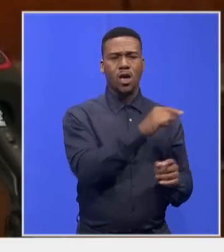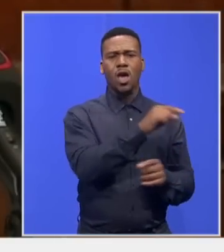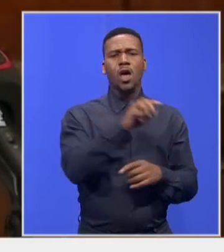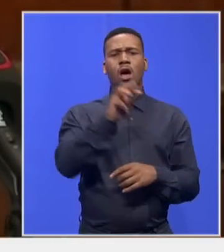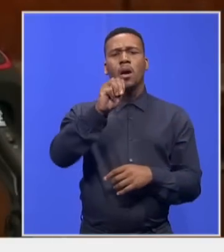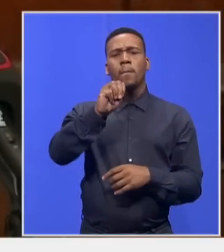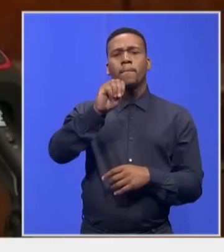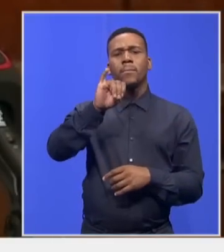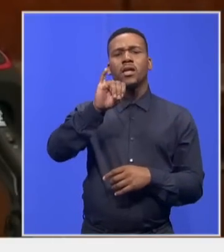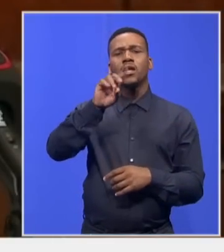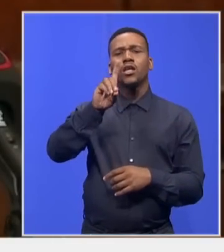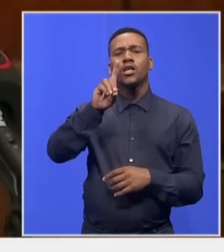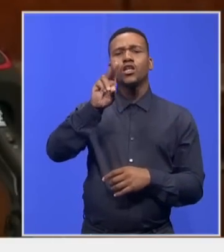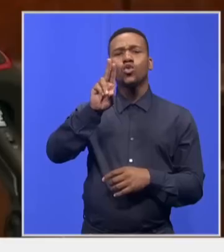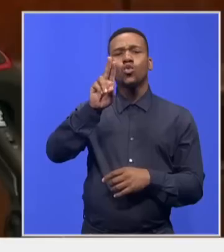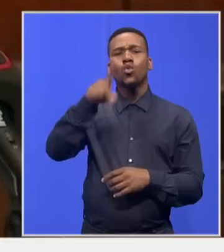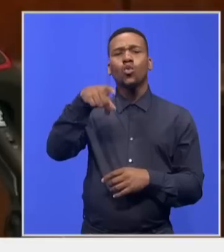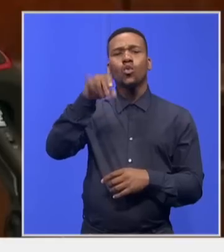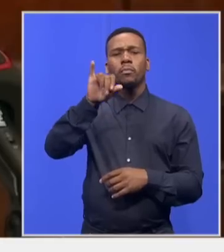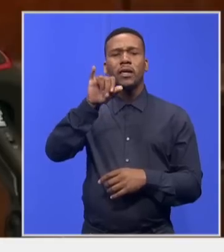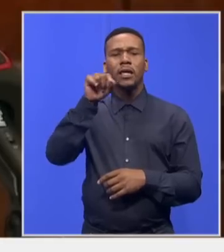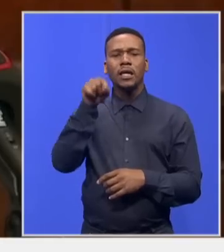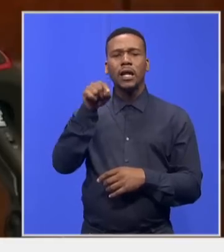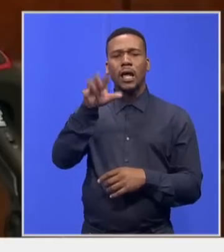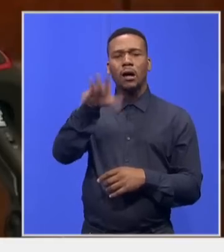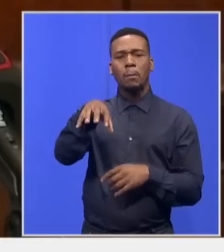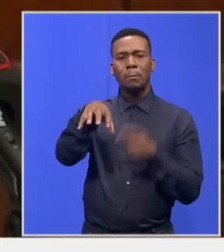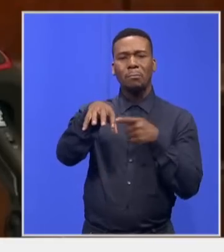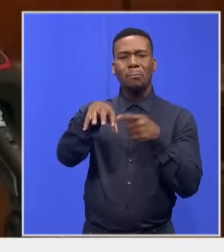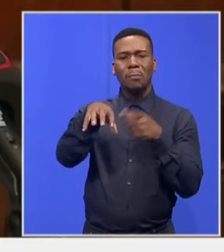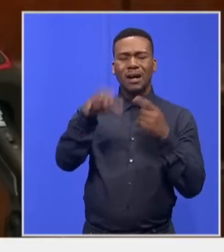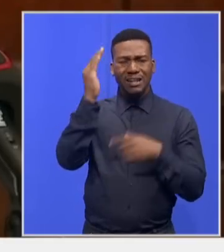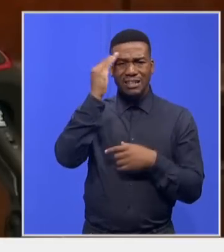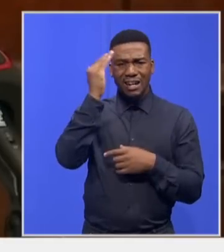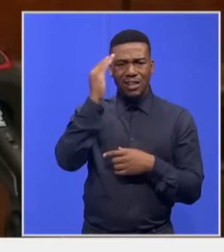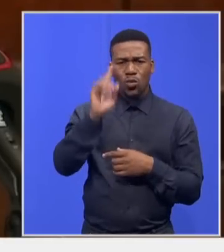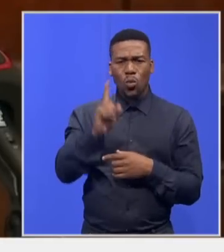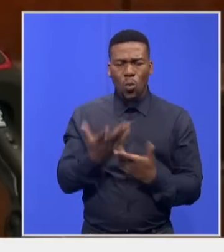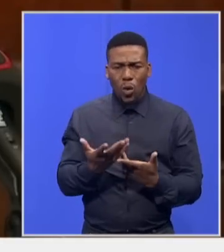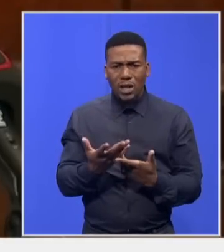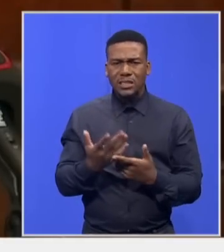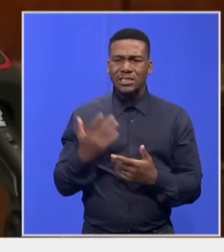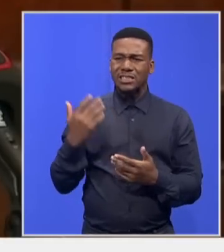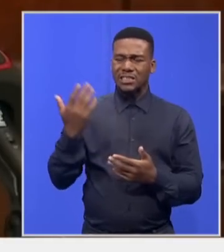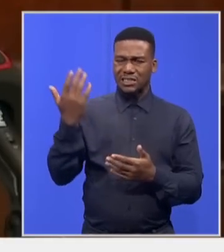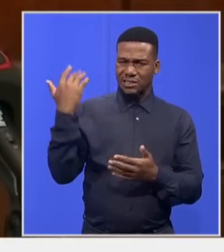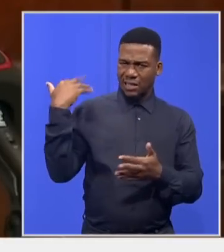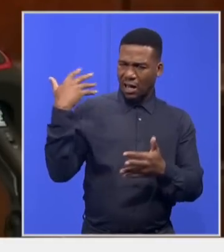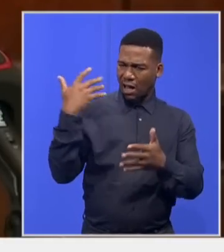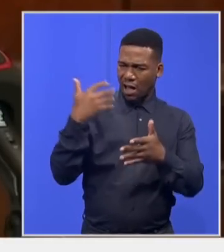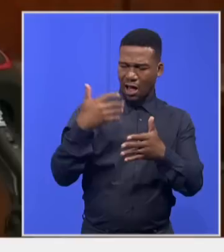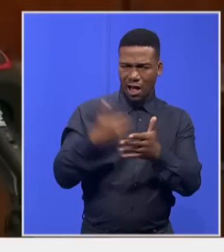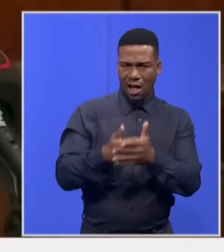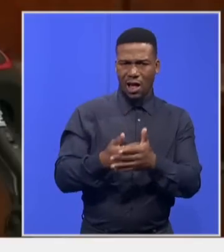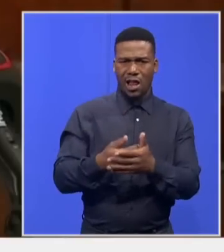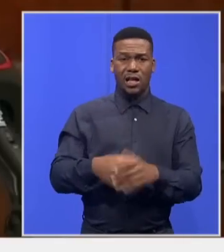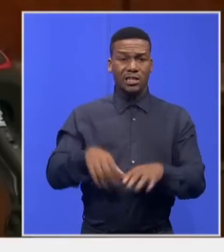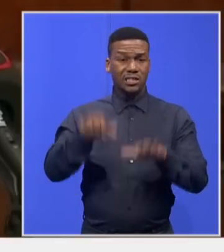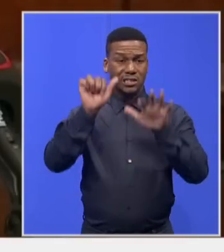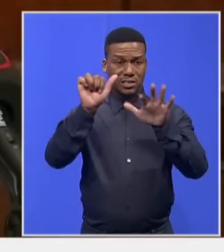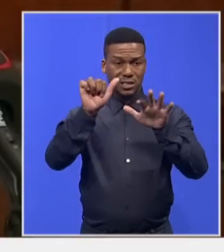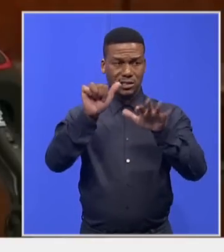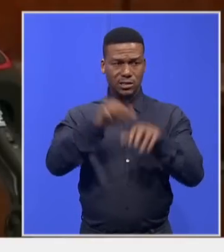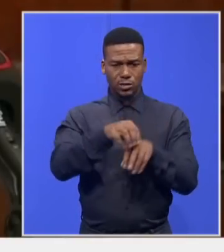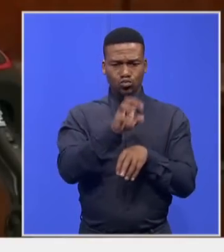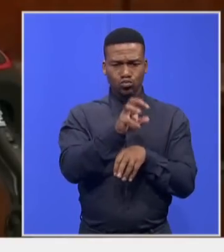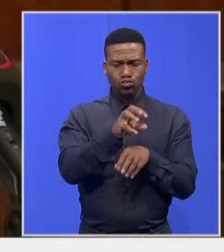that Medupi has been commissioned over a period of time. There's about 6 units there in Medupi. The